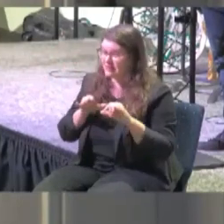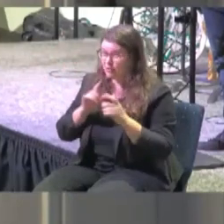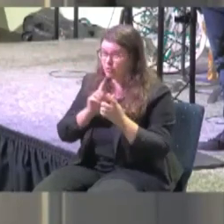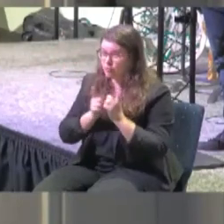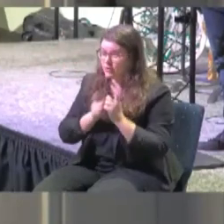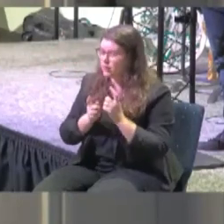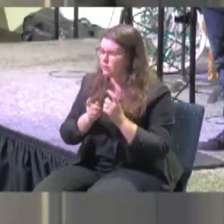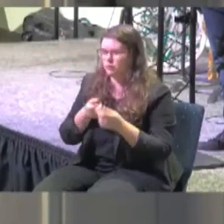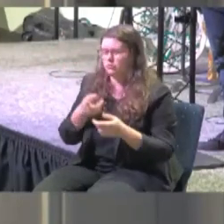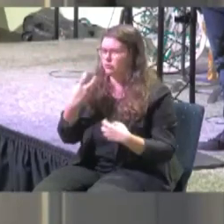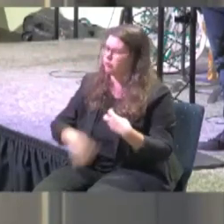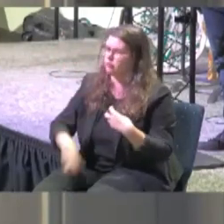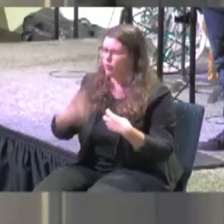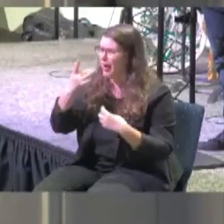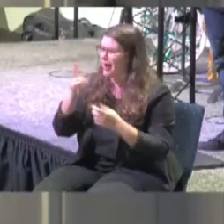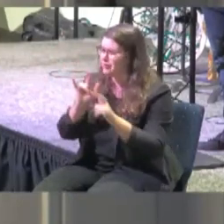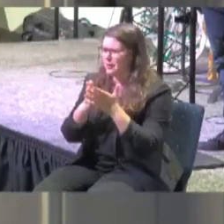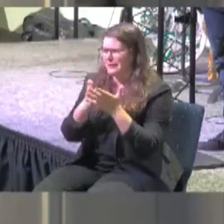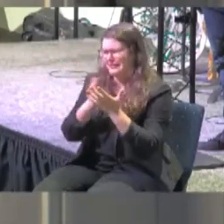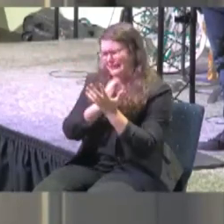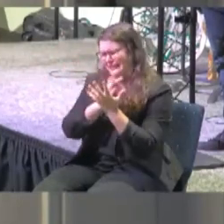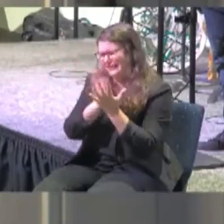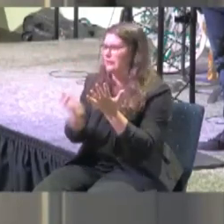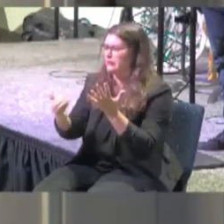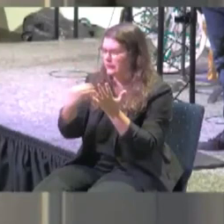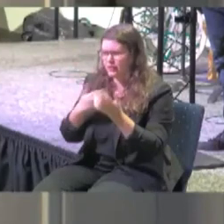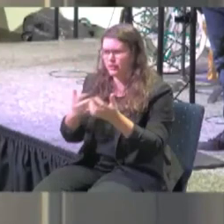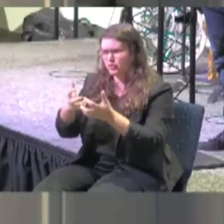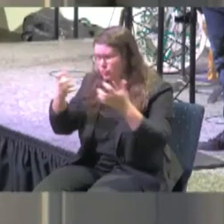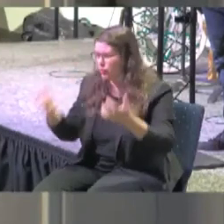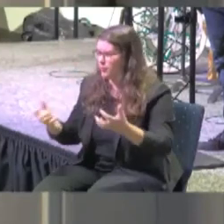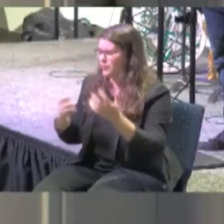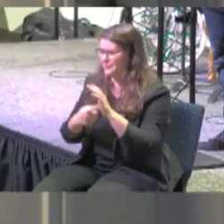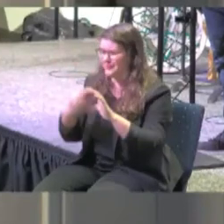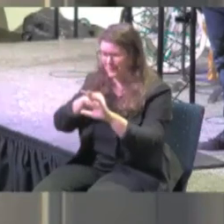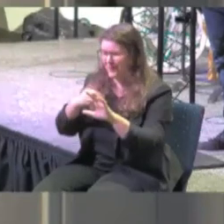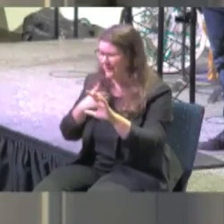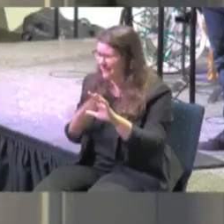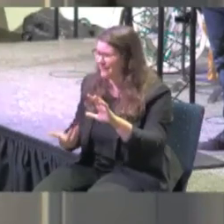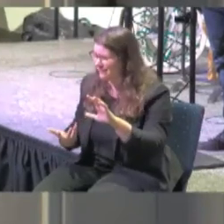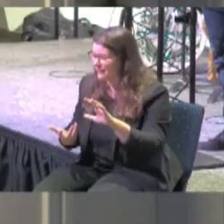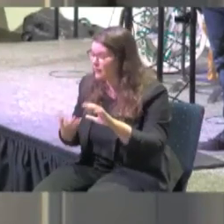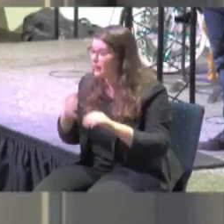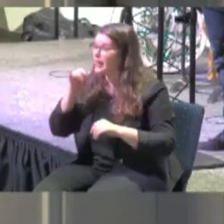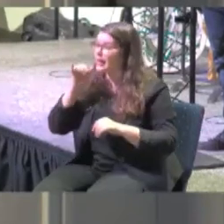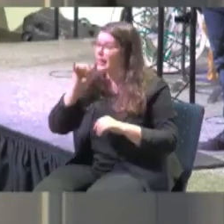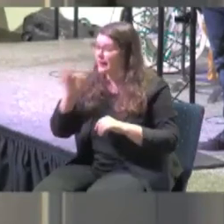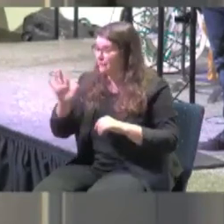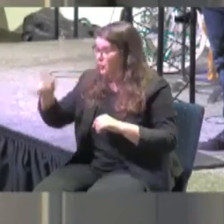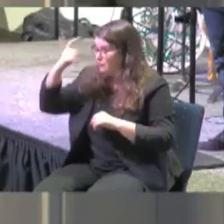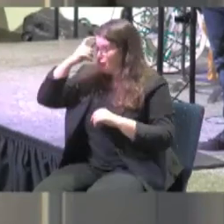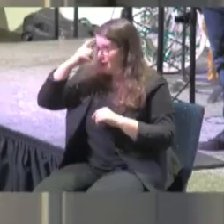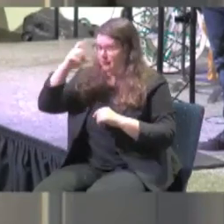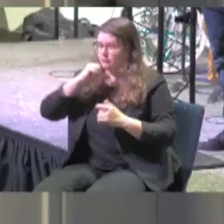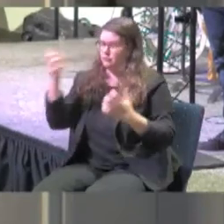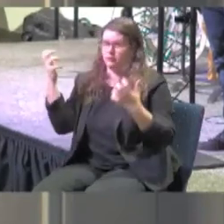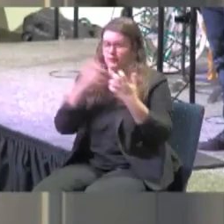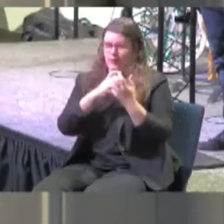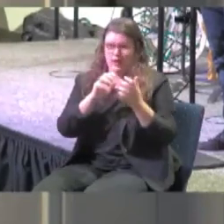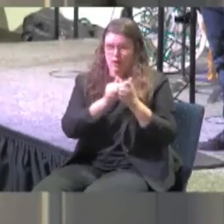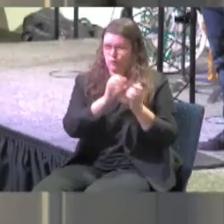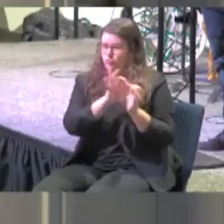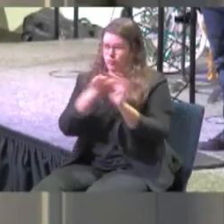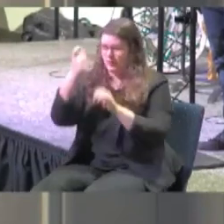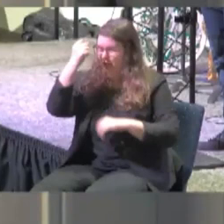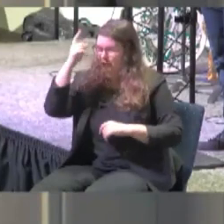metaphor, absolutely full of it. And if you just haven't got your mind doesn't work in that way to interpret. I'm